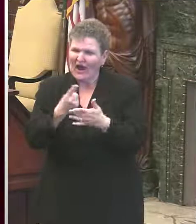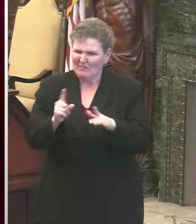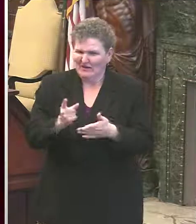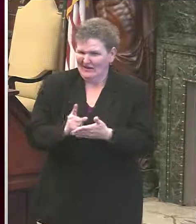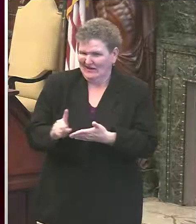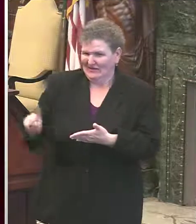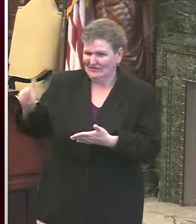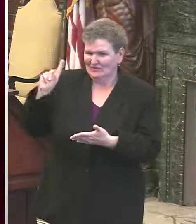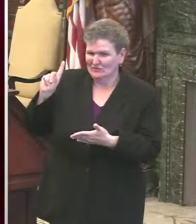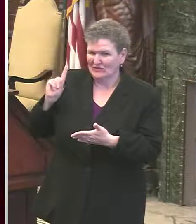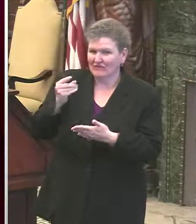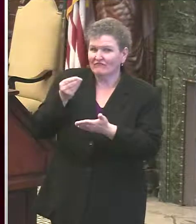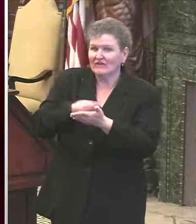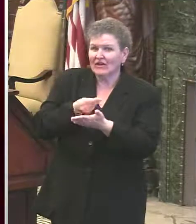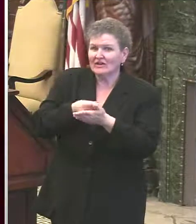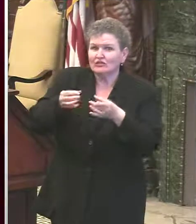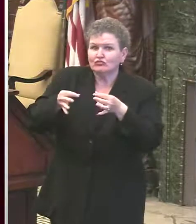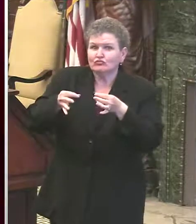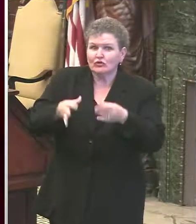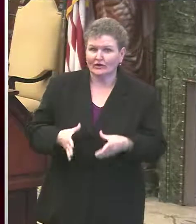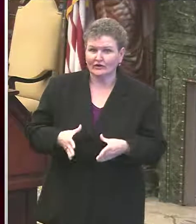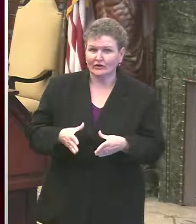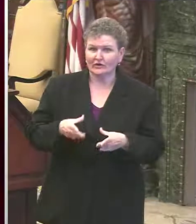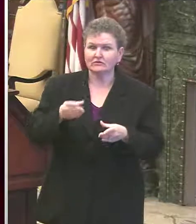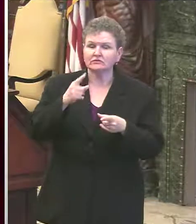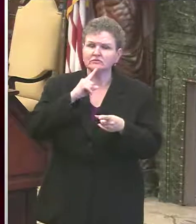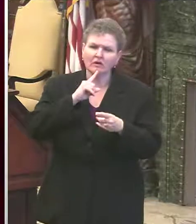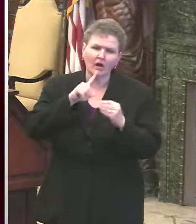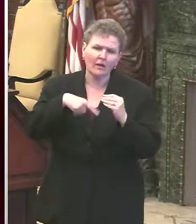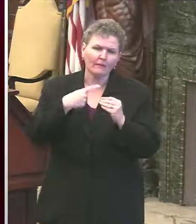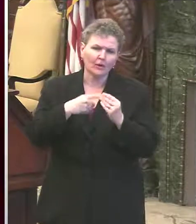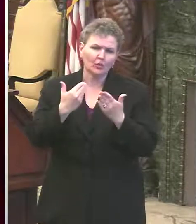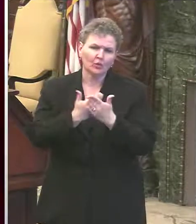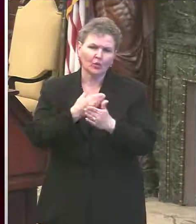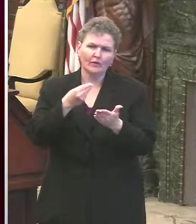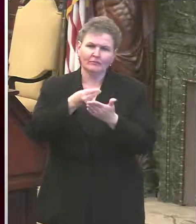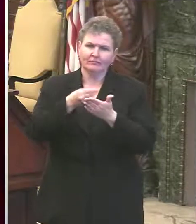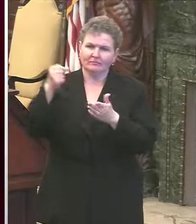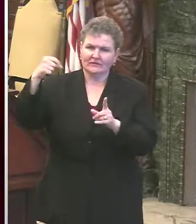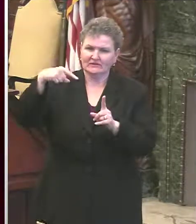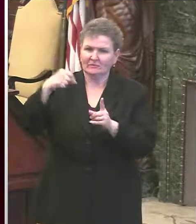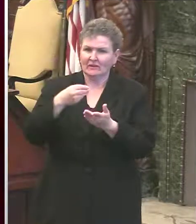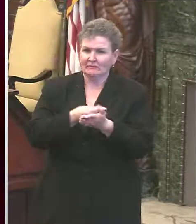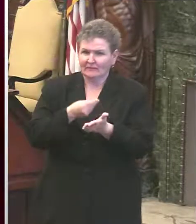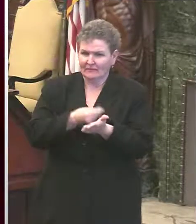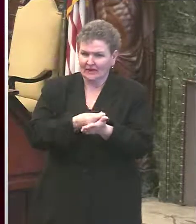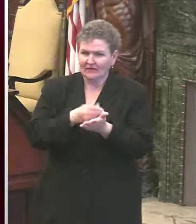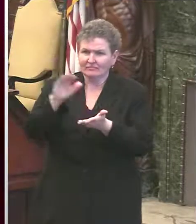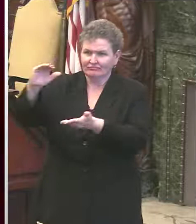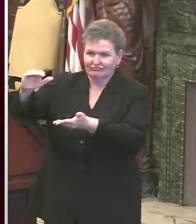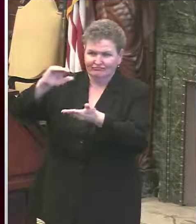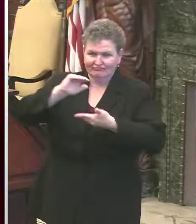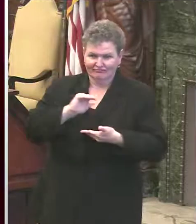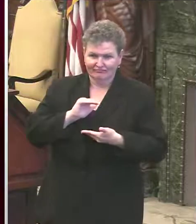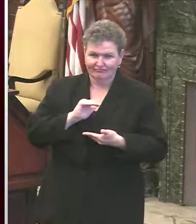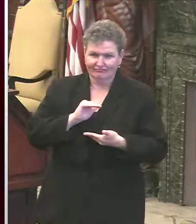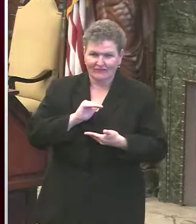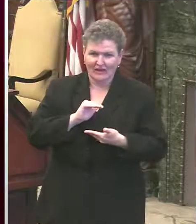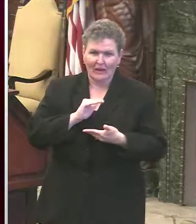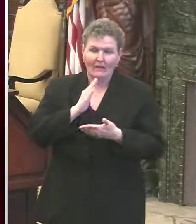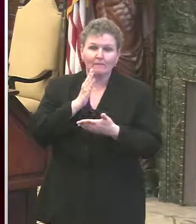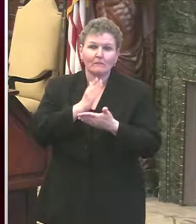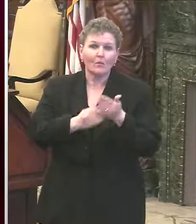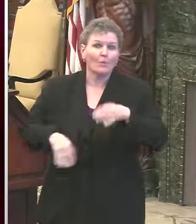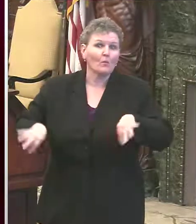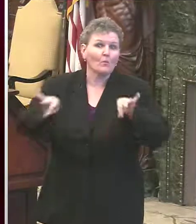Finance Director and Chief Recovery Officer talked about the new federal stimulus package. As we mentioned, an important aspect of this, the